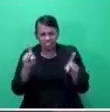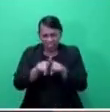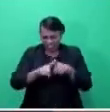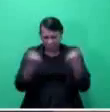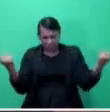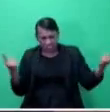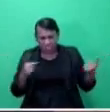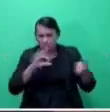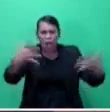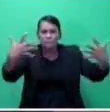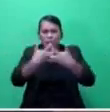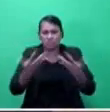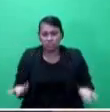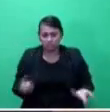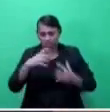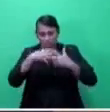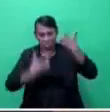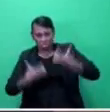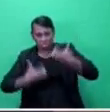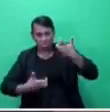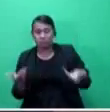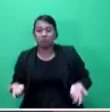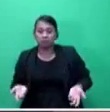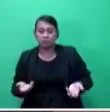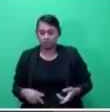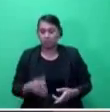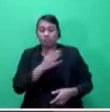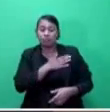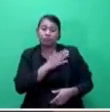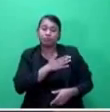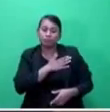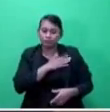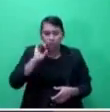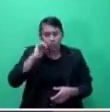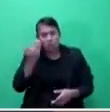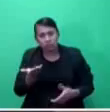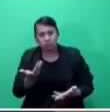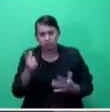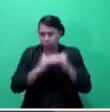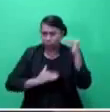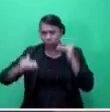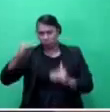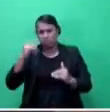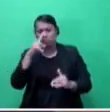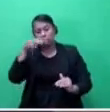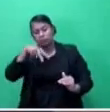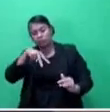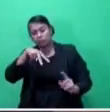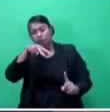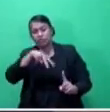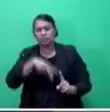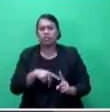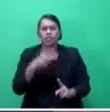not match. Unfortunately, for Honourable Biman, there is always someone above who is watching this time. In his own